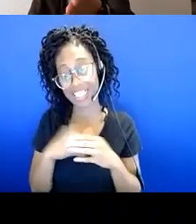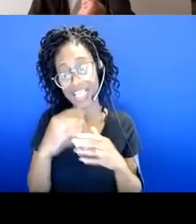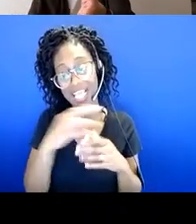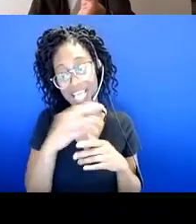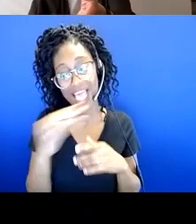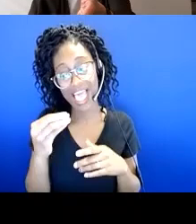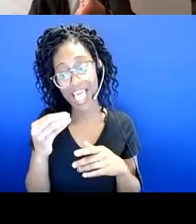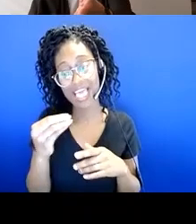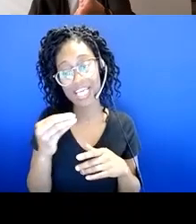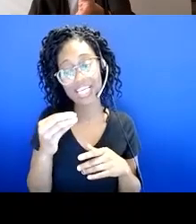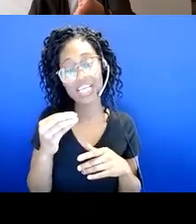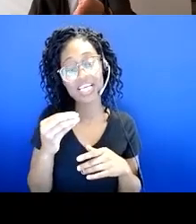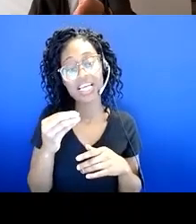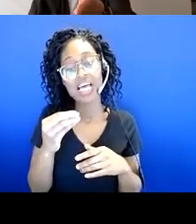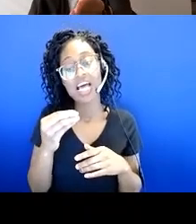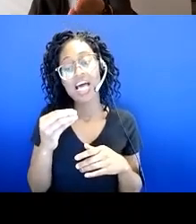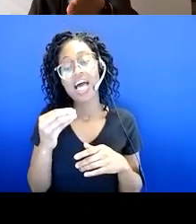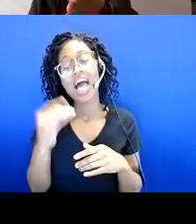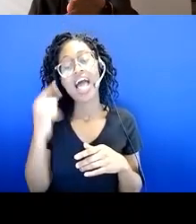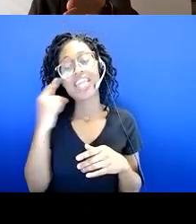say, had it not been for